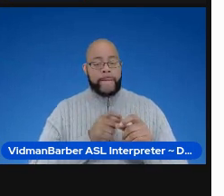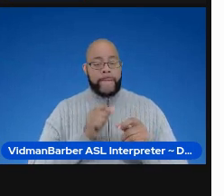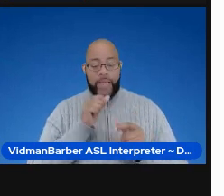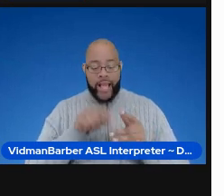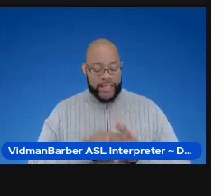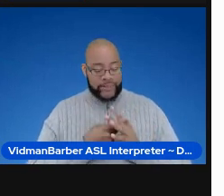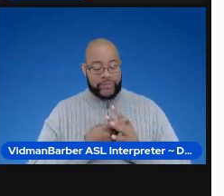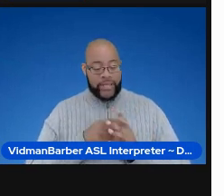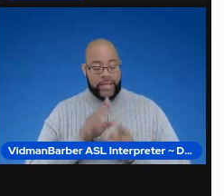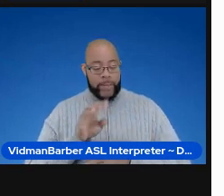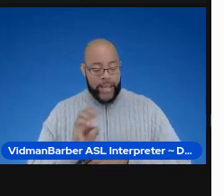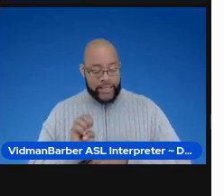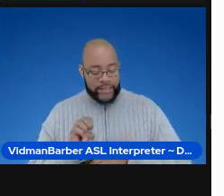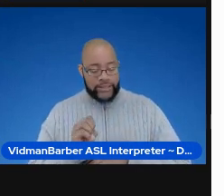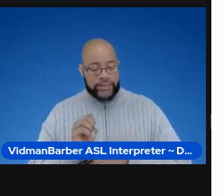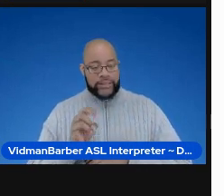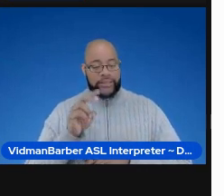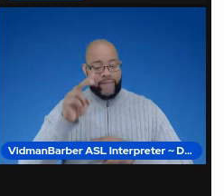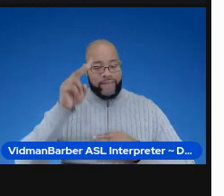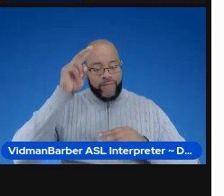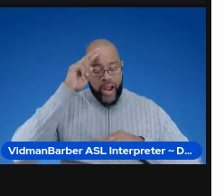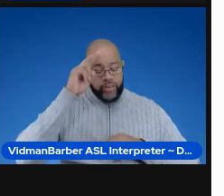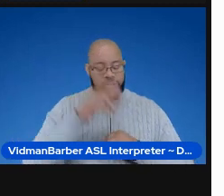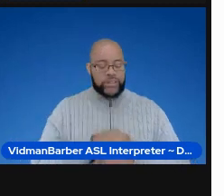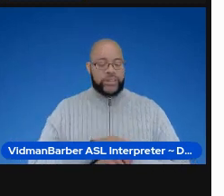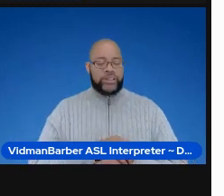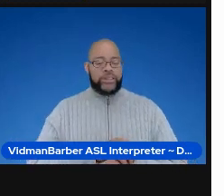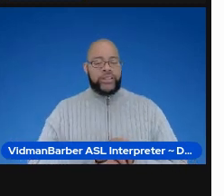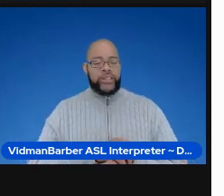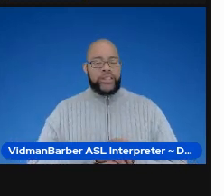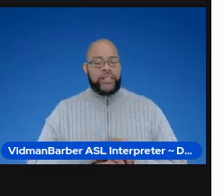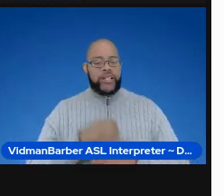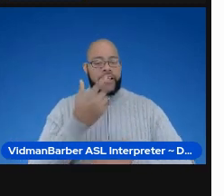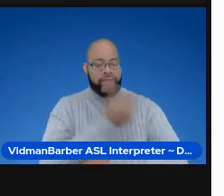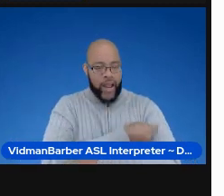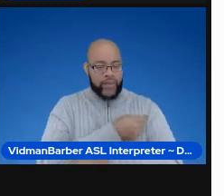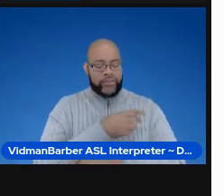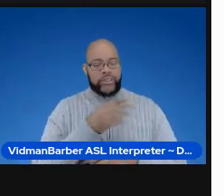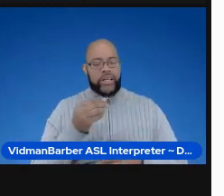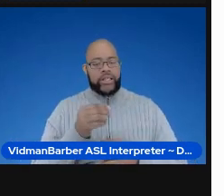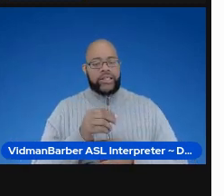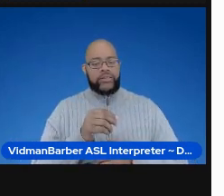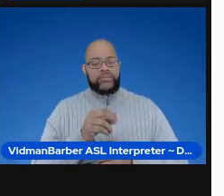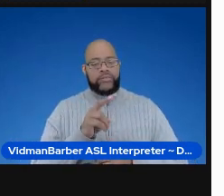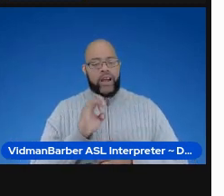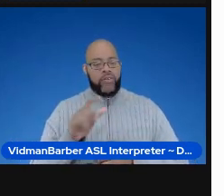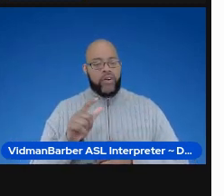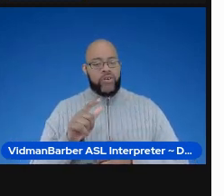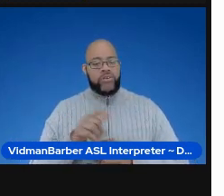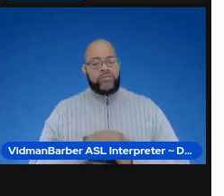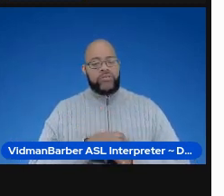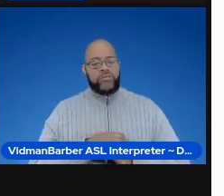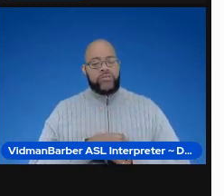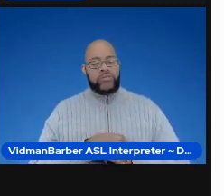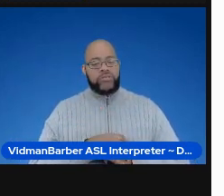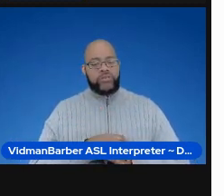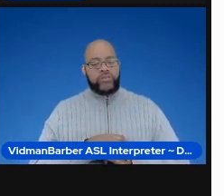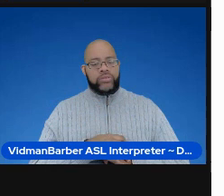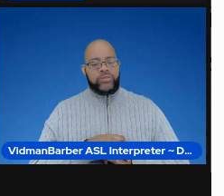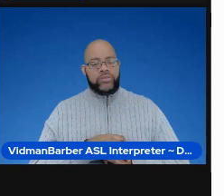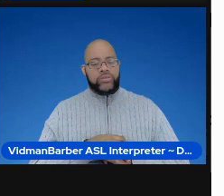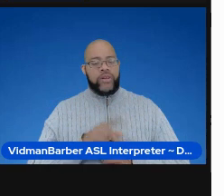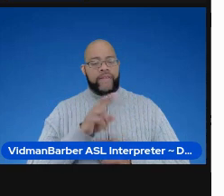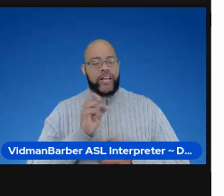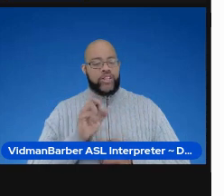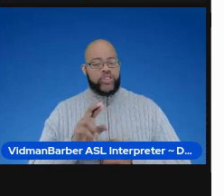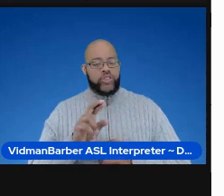base viruses vaccine, the viral base, the viral vector